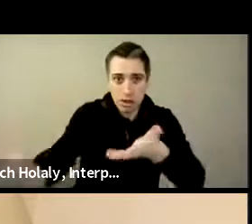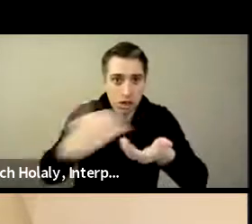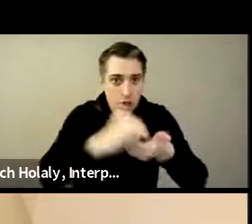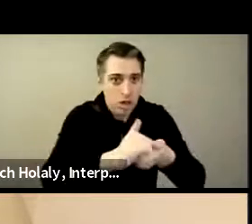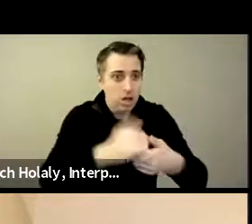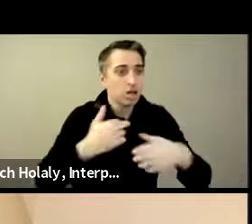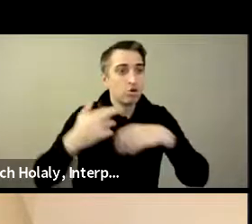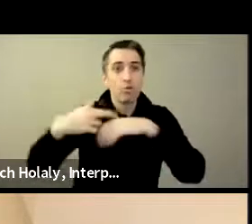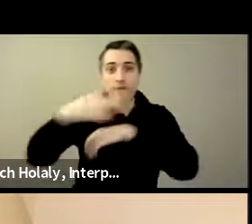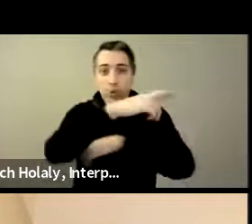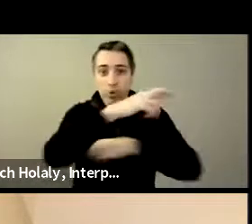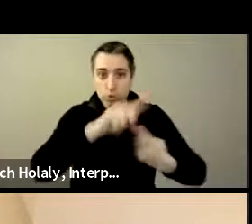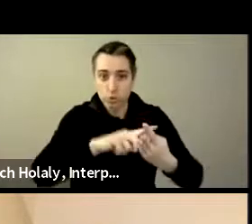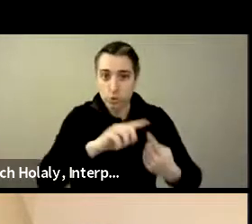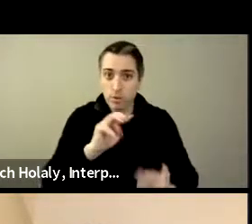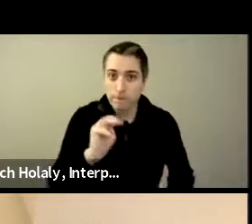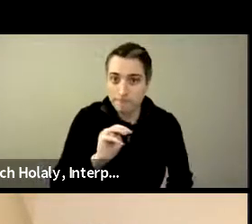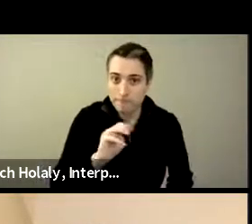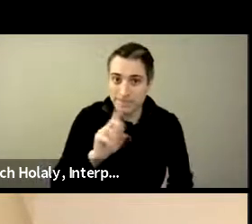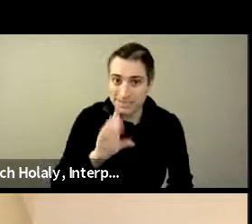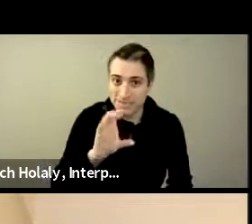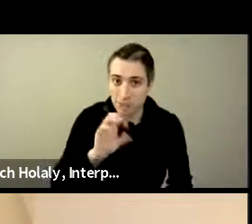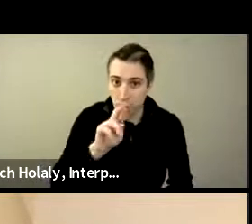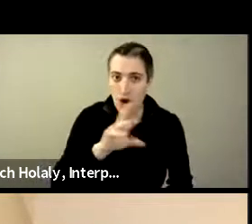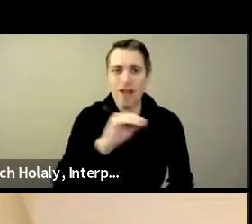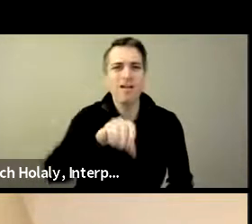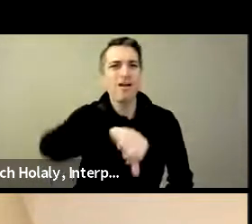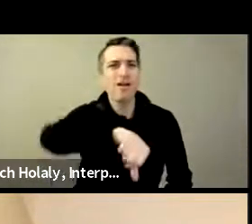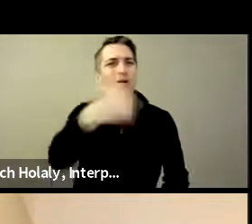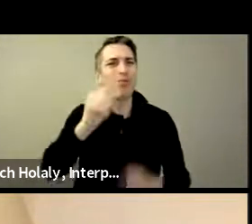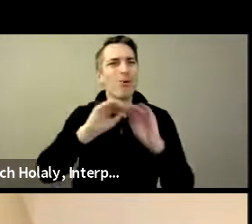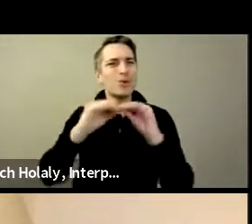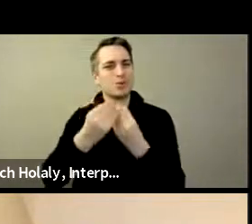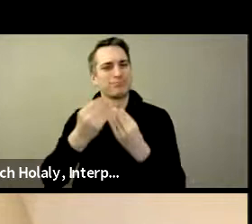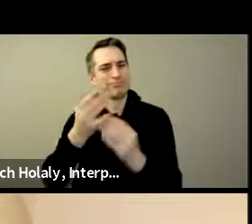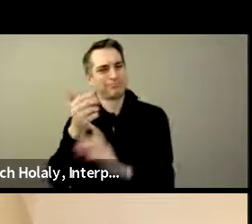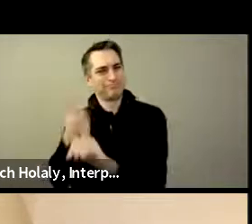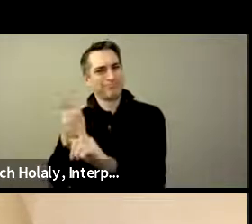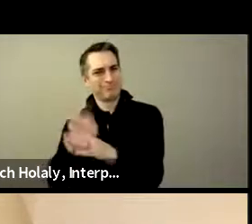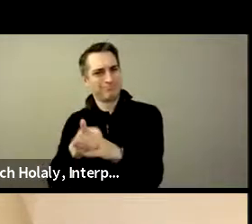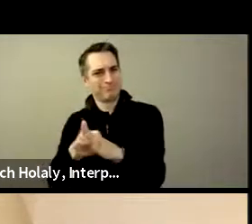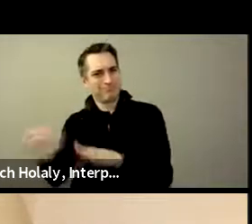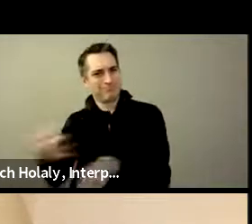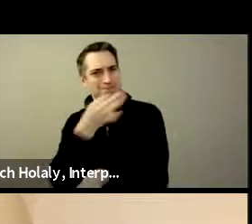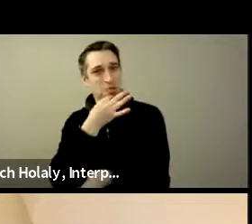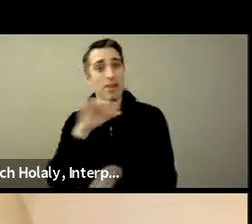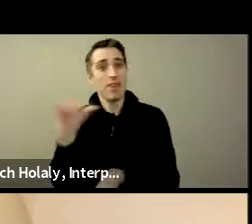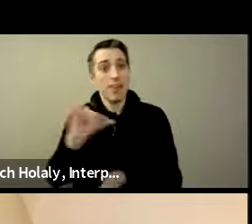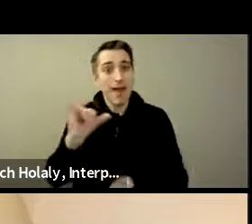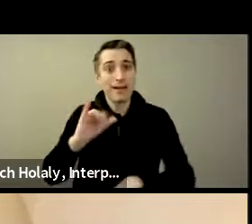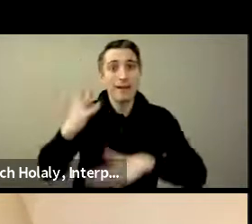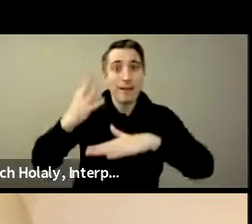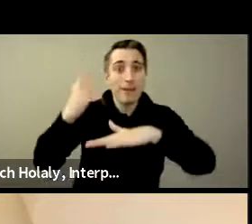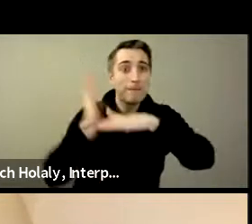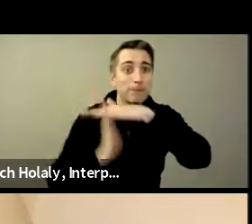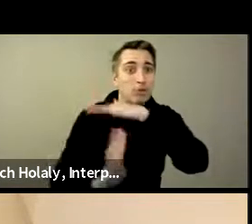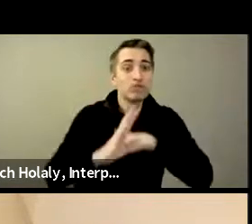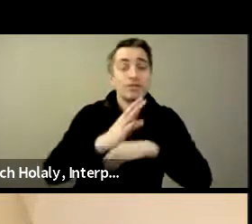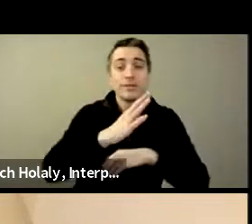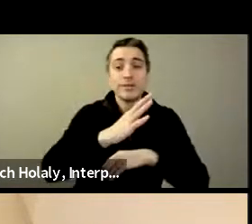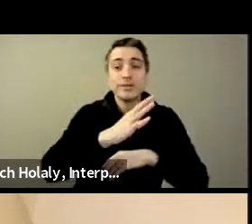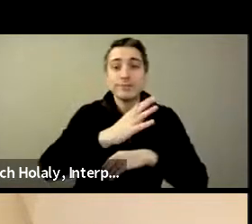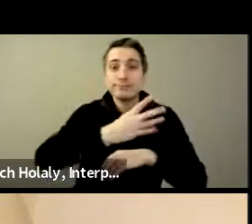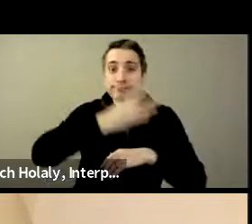of Civil Rights and organizations that were experts on different issues, such as immigration attorneys and